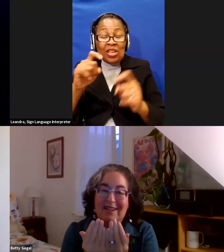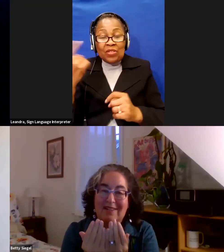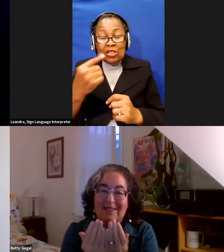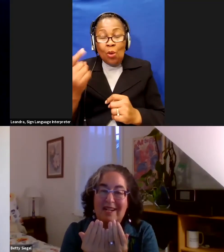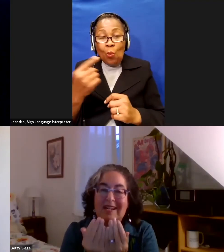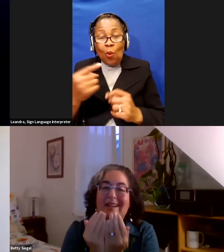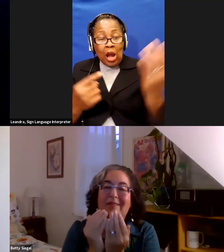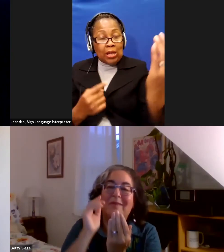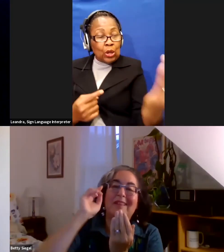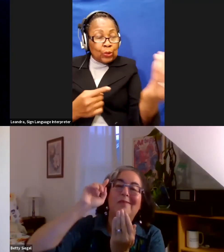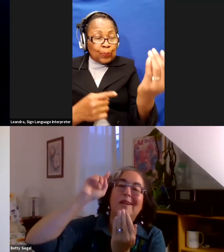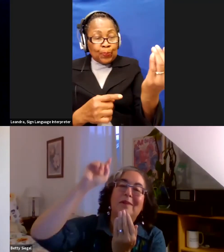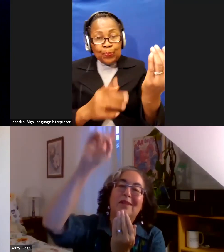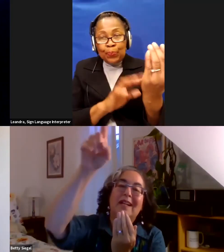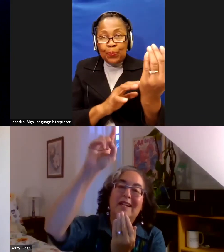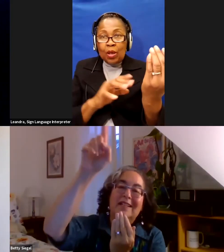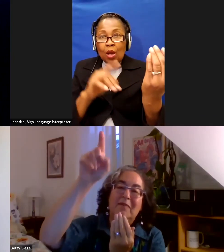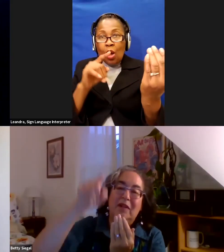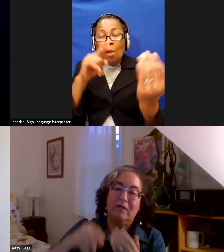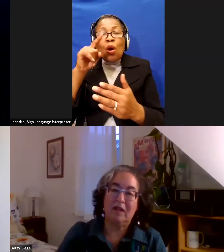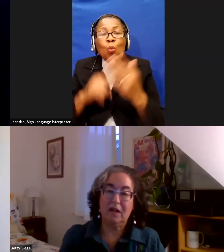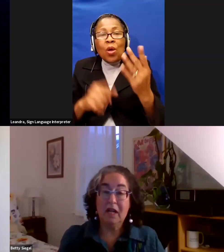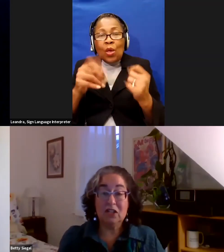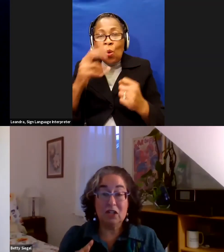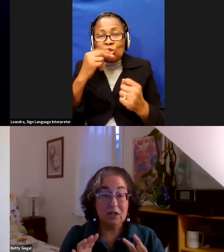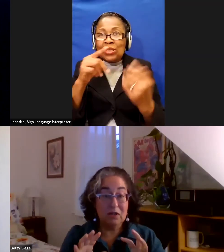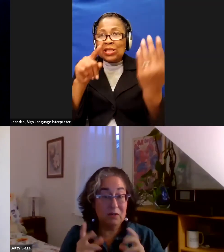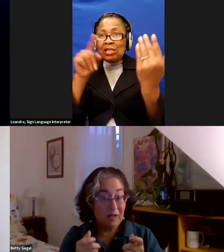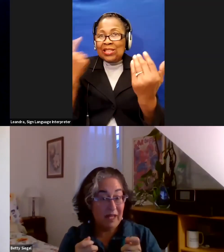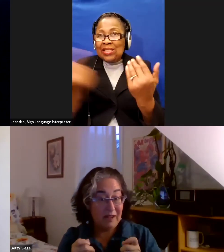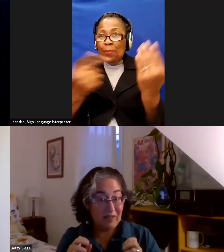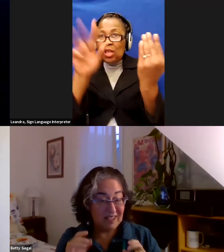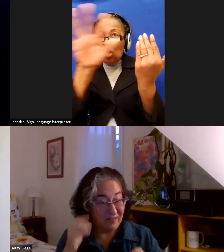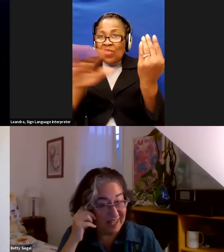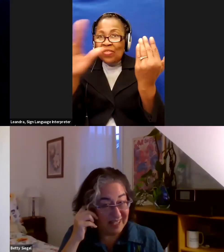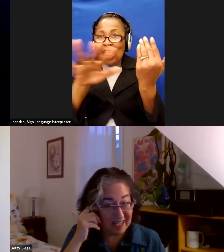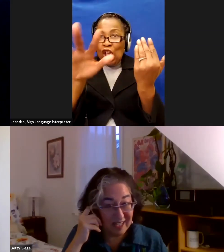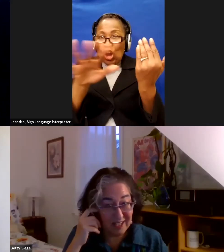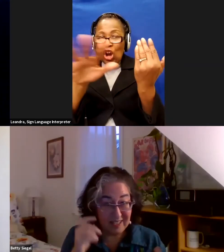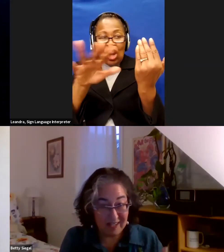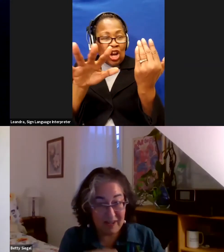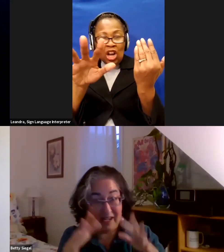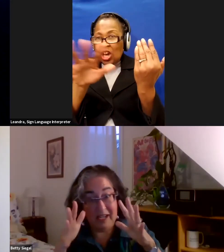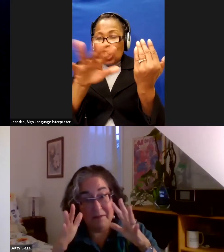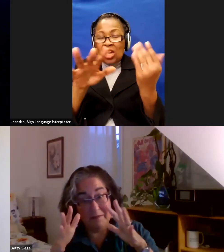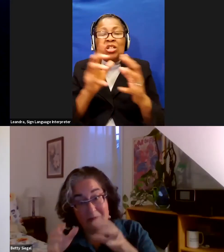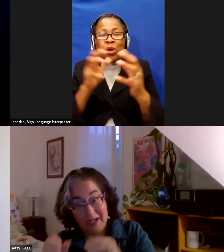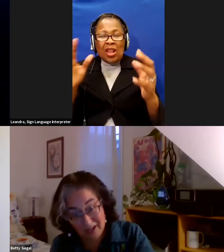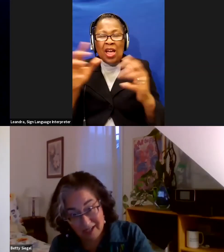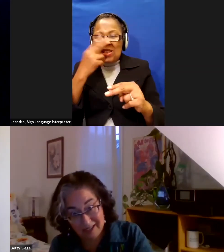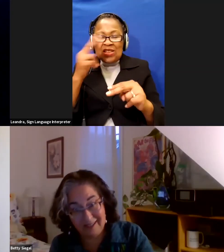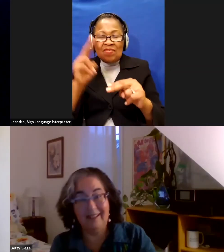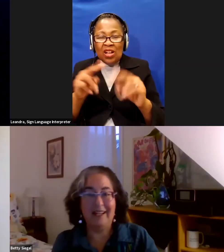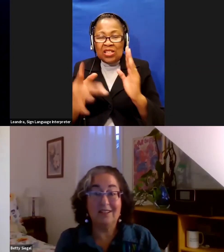right here, when what they want to be looking at is something over there. So a lot of these fun technologies that have kind of come